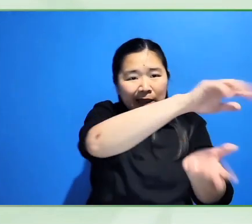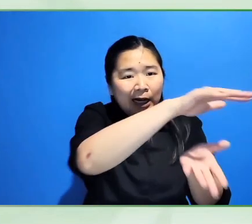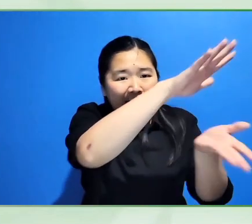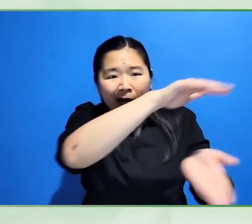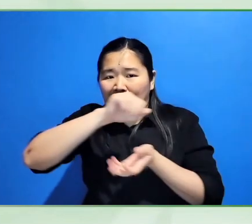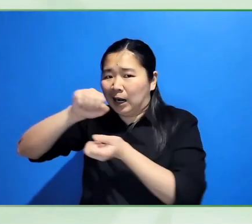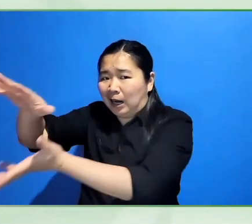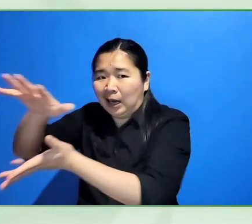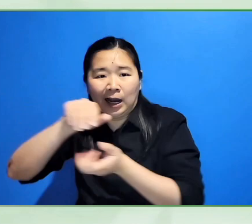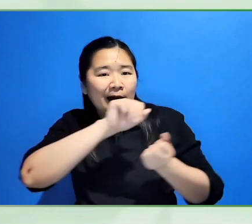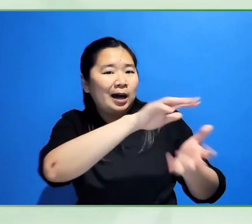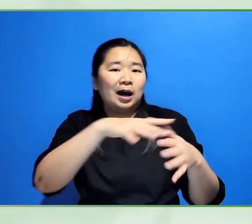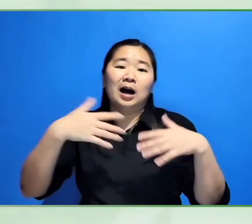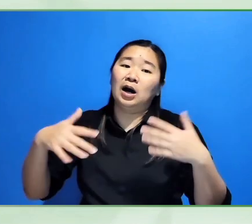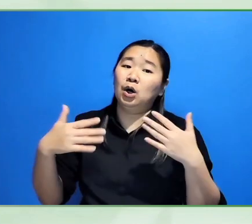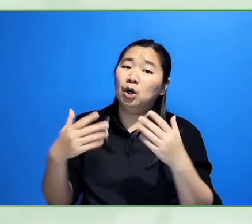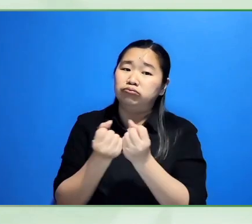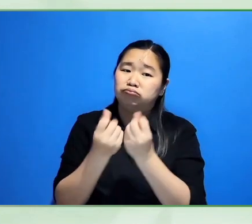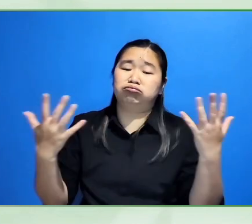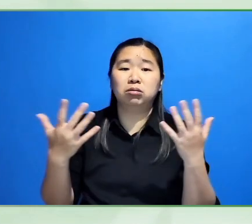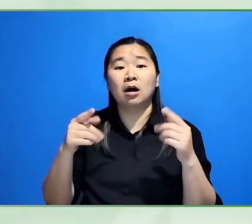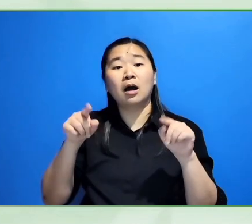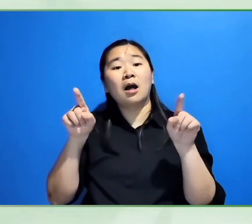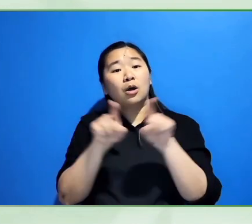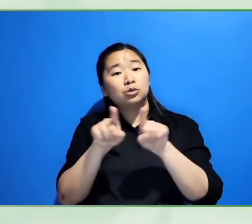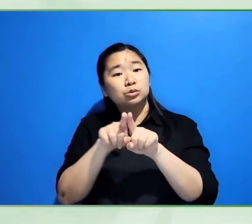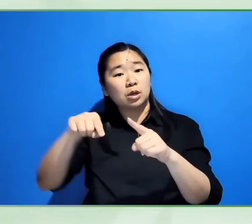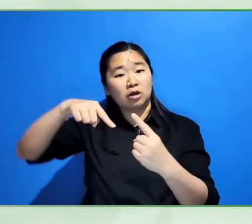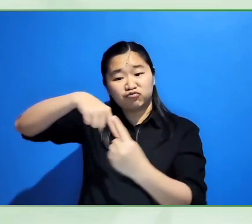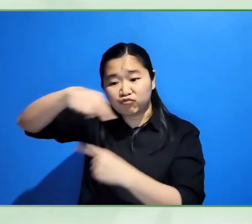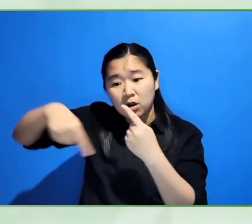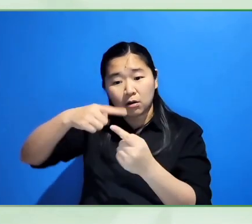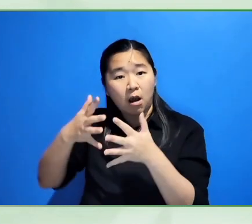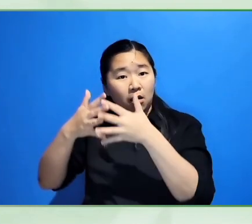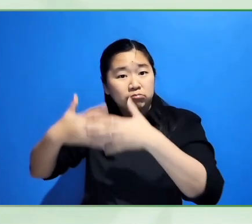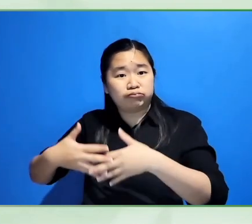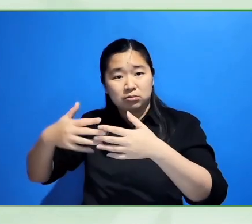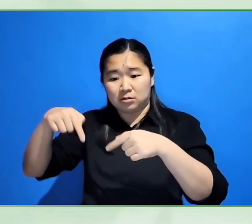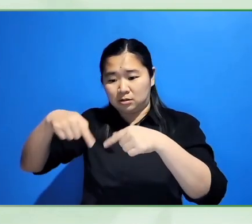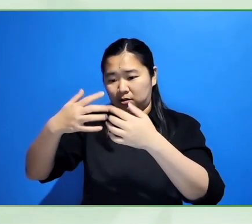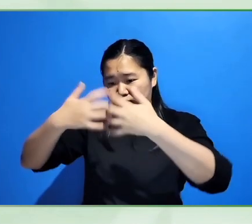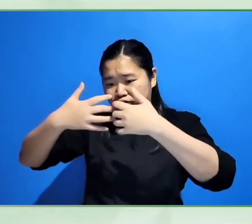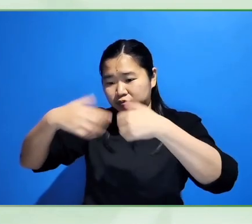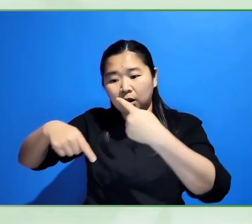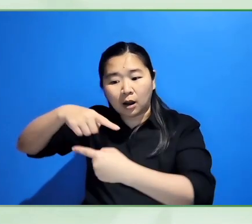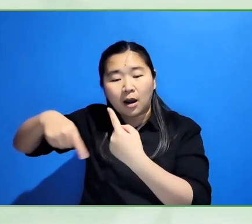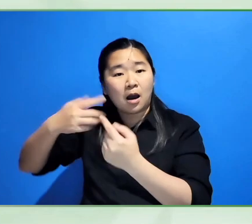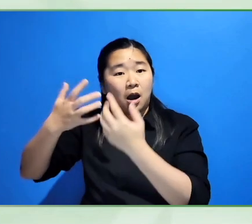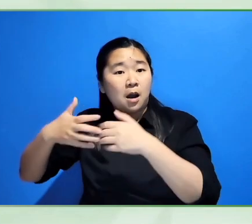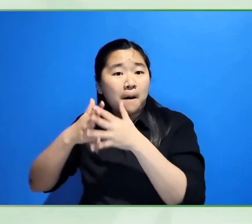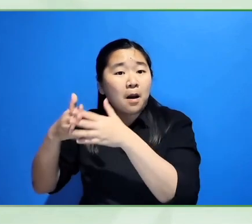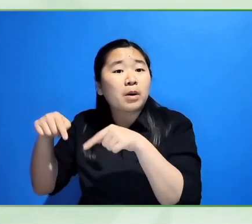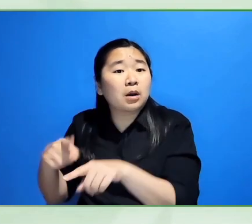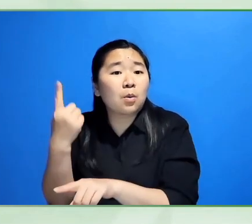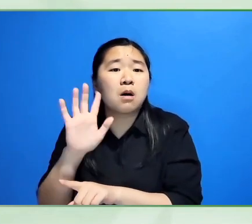There's no real channel for giving it to the next person in the US. So if I was a prosthetic user